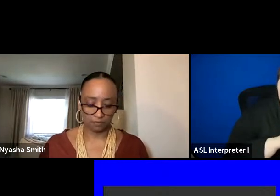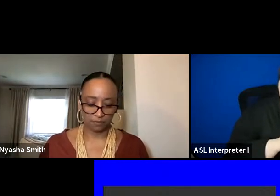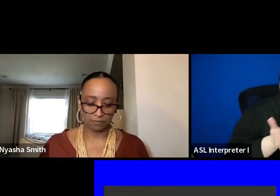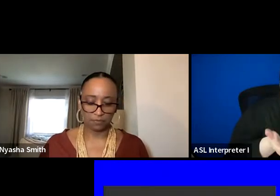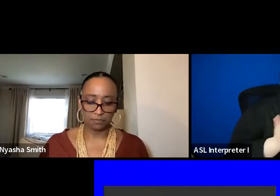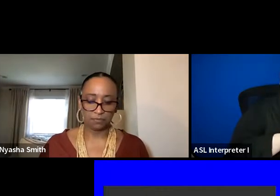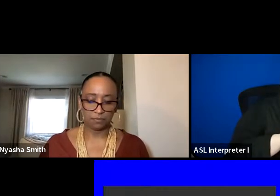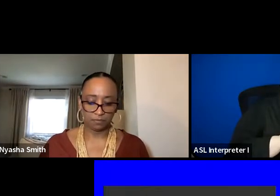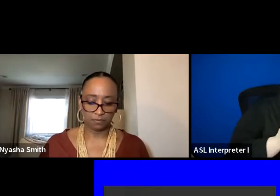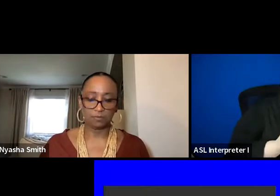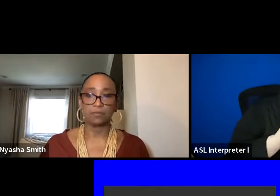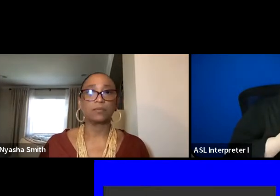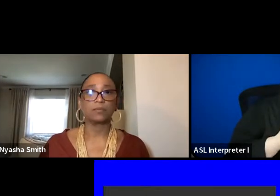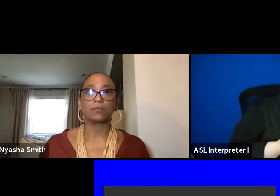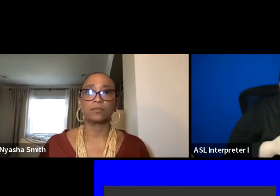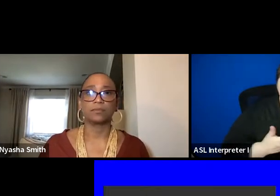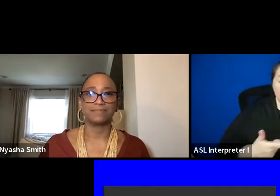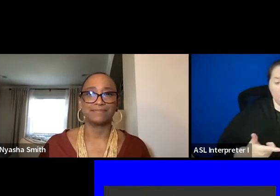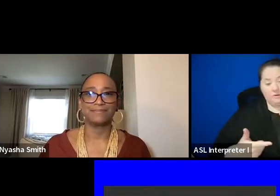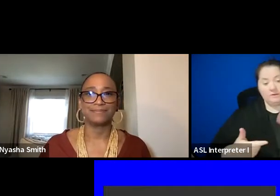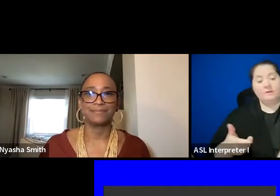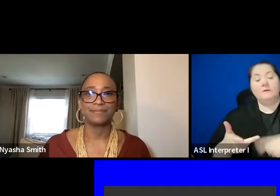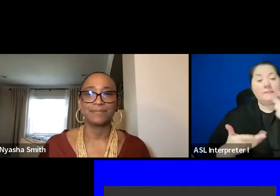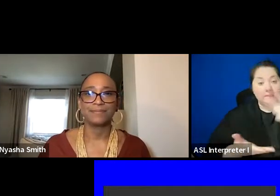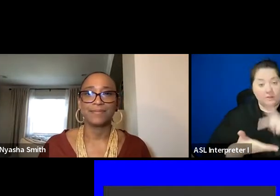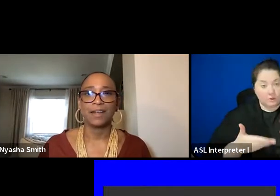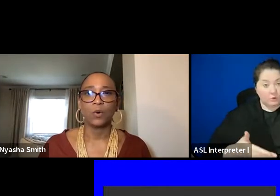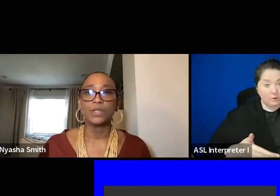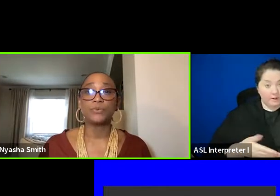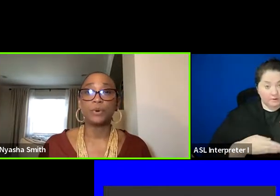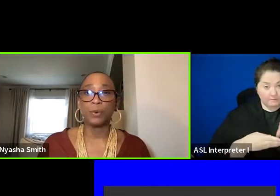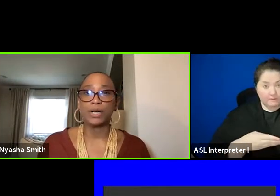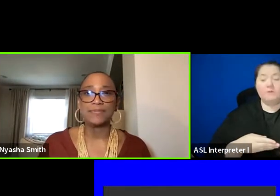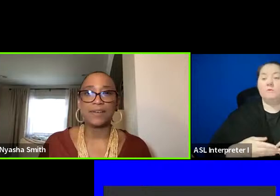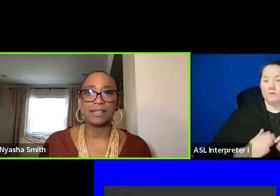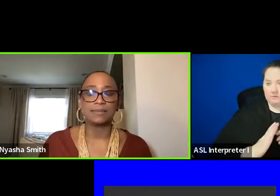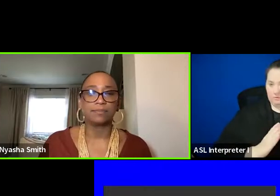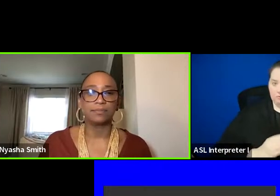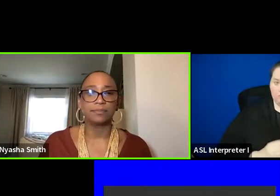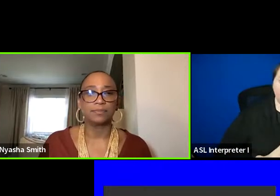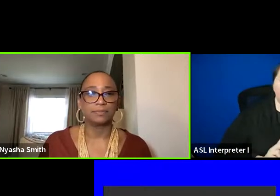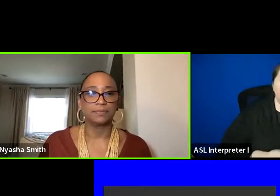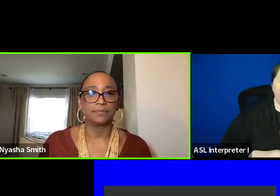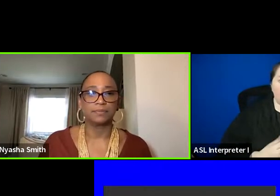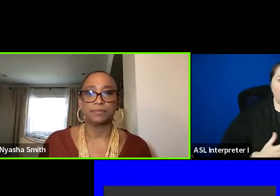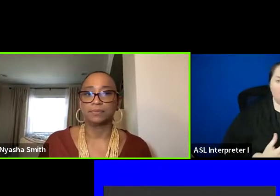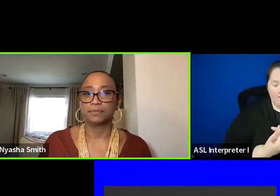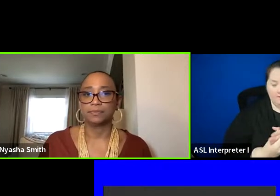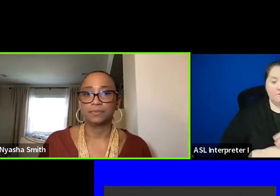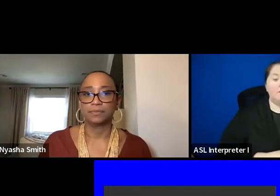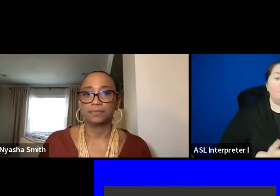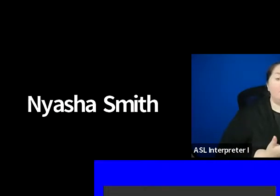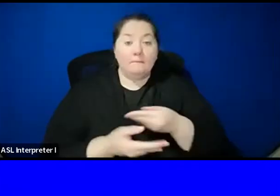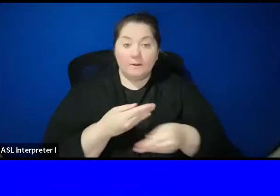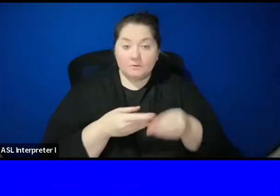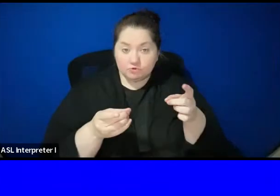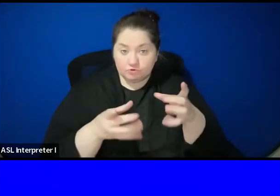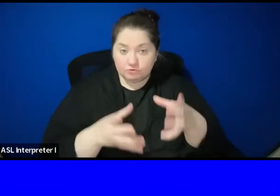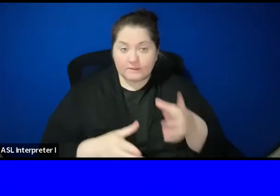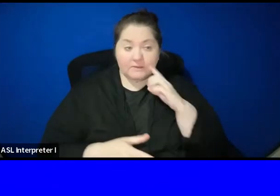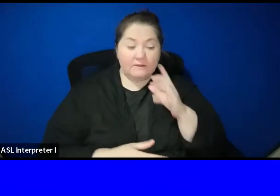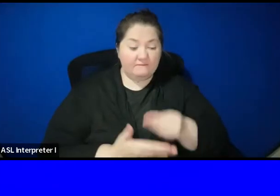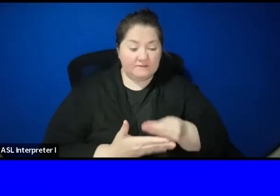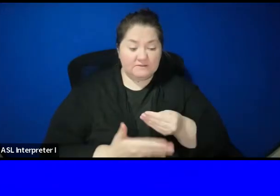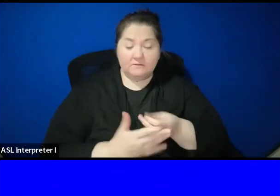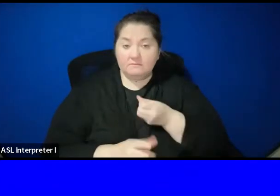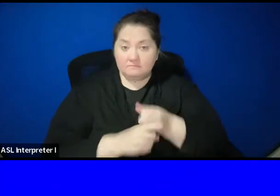for our consideration? Yes, it is. Madam Secretary, is the record complete? Once the report is filed, Madam Budget Director, does the measure's fiscal impact statement